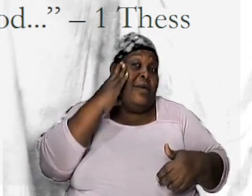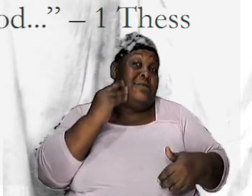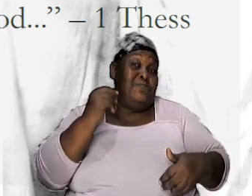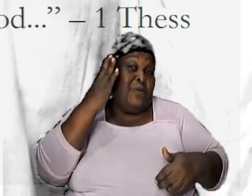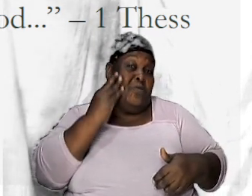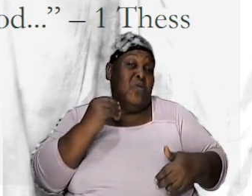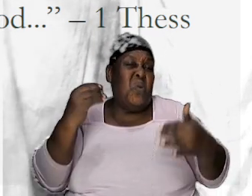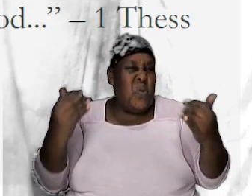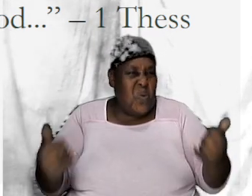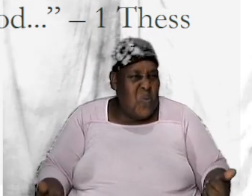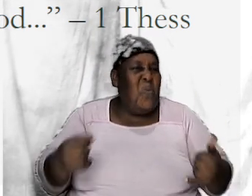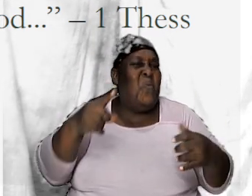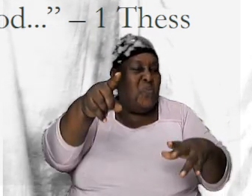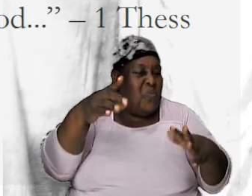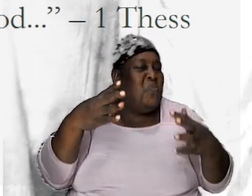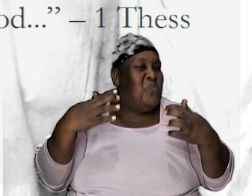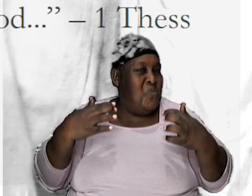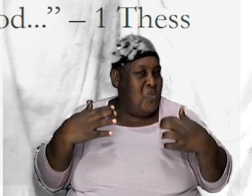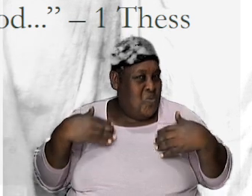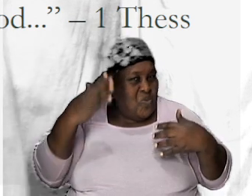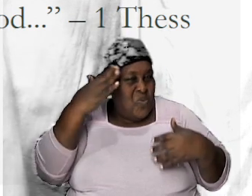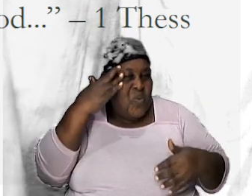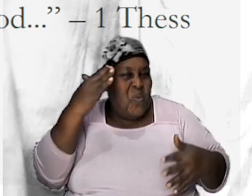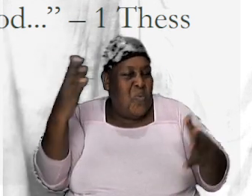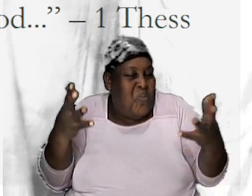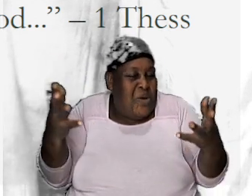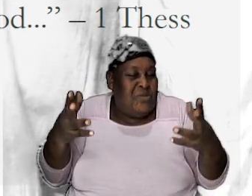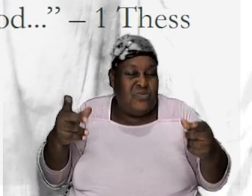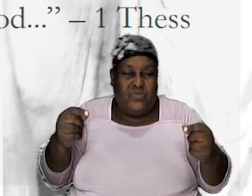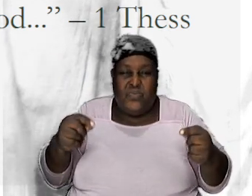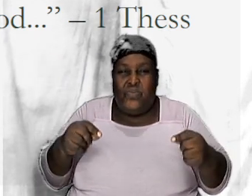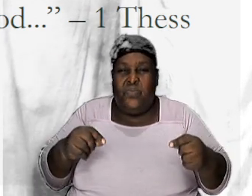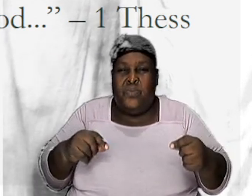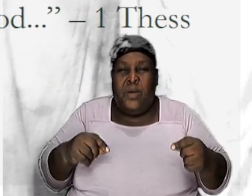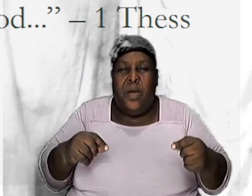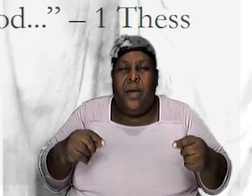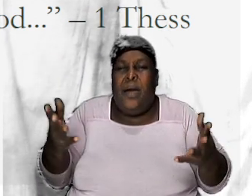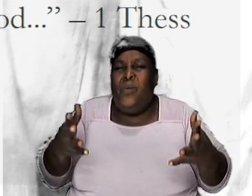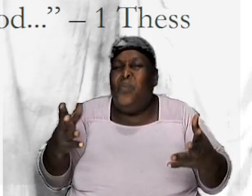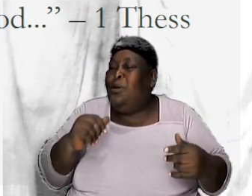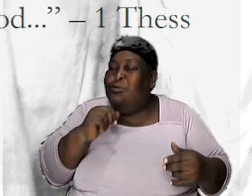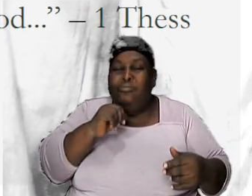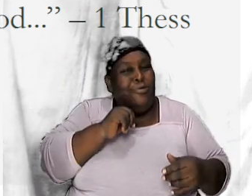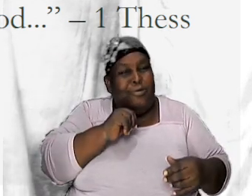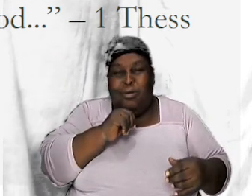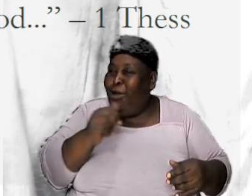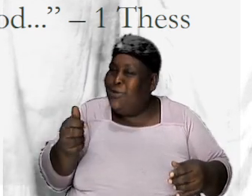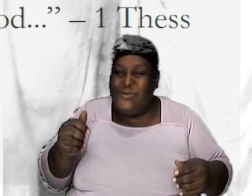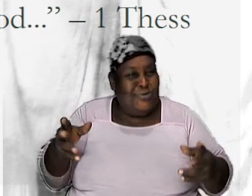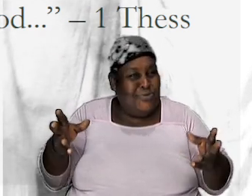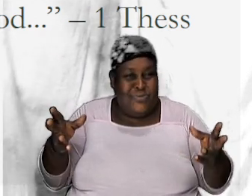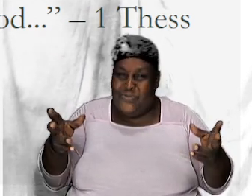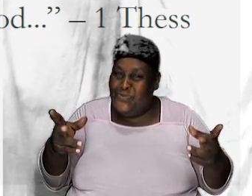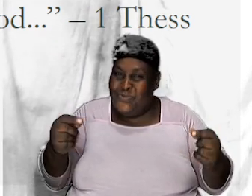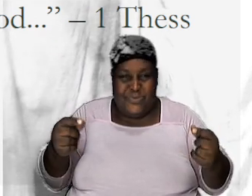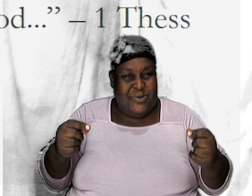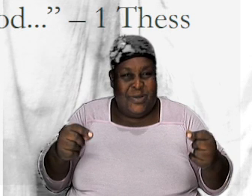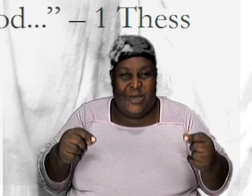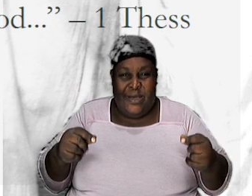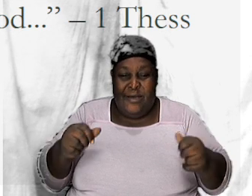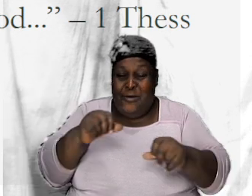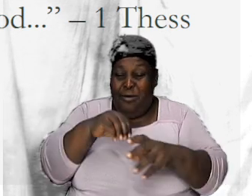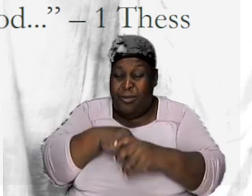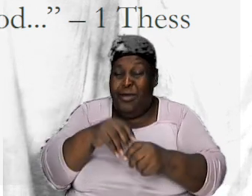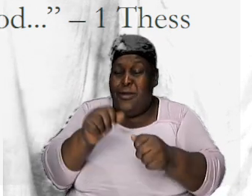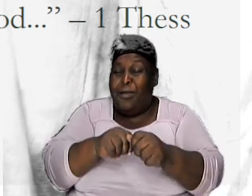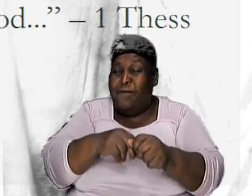because now you know what to do and what not to do. Amen. In everything, give thanks. For this